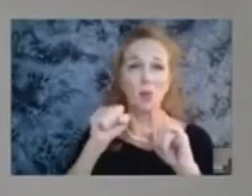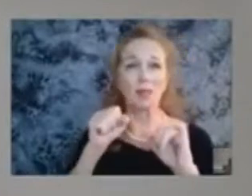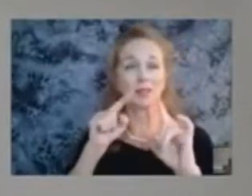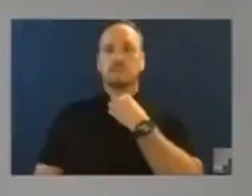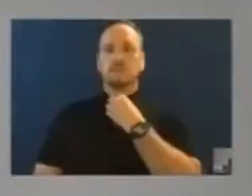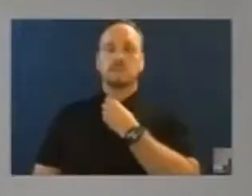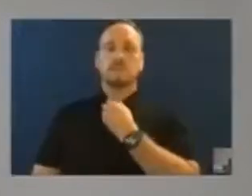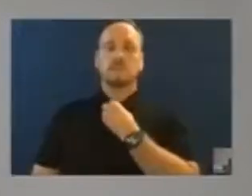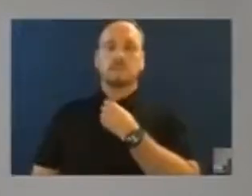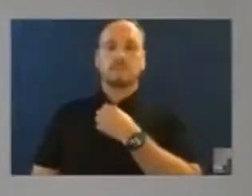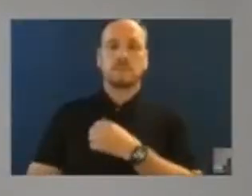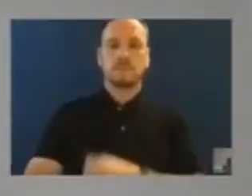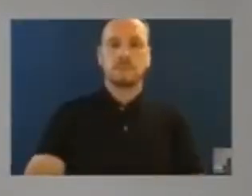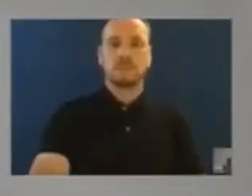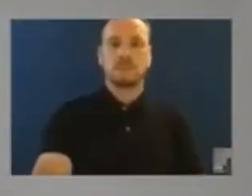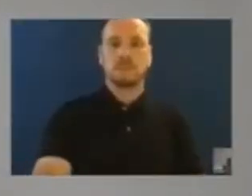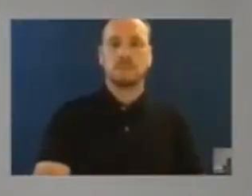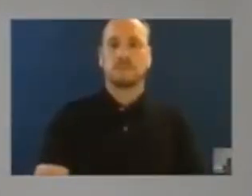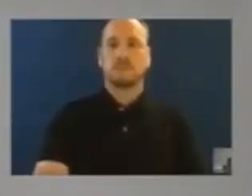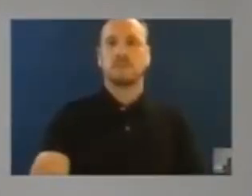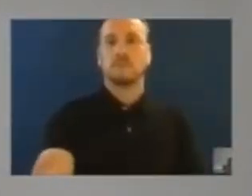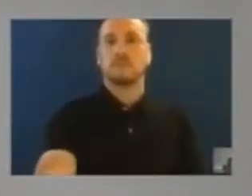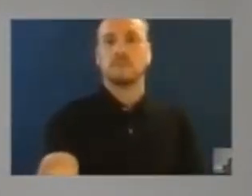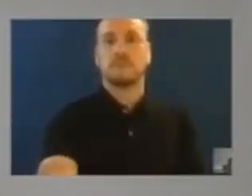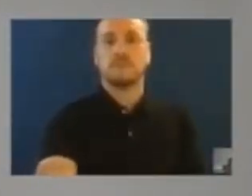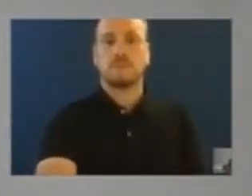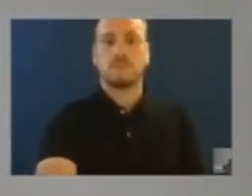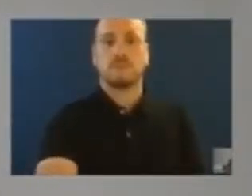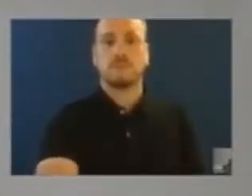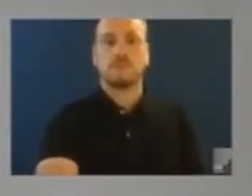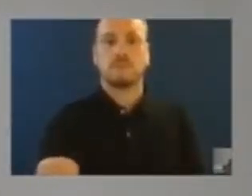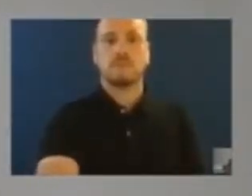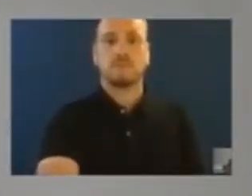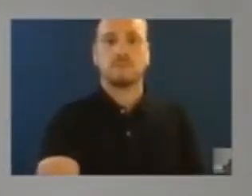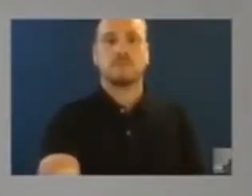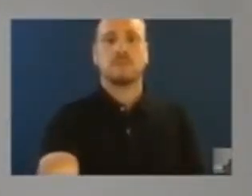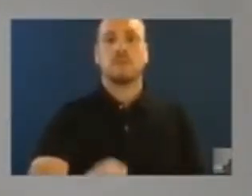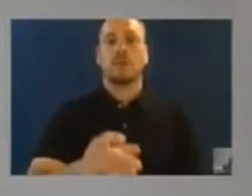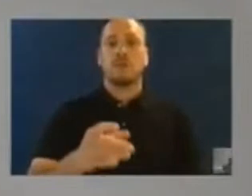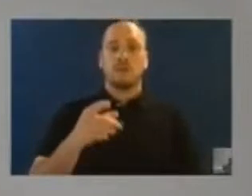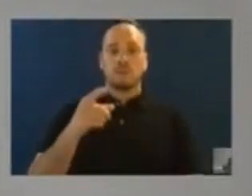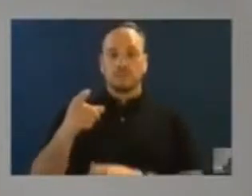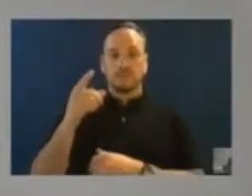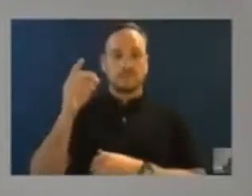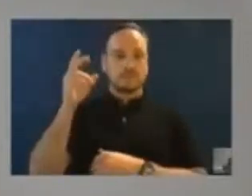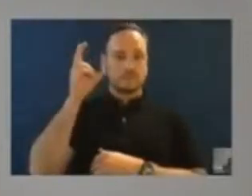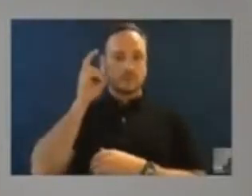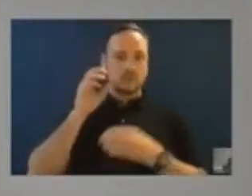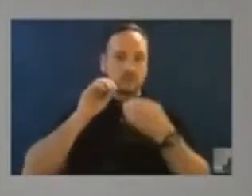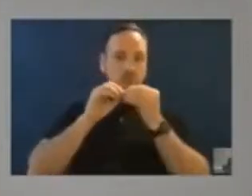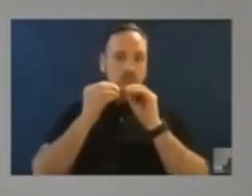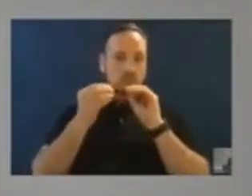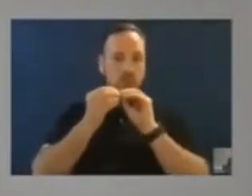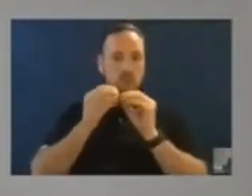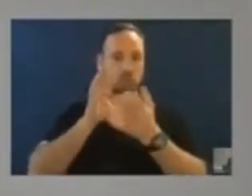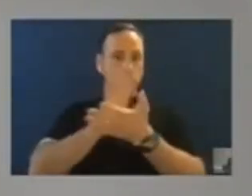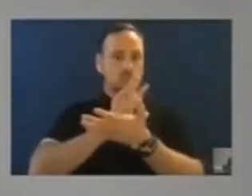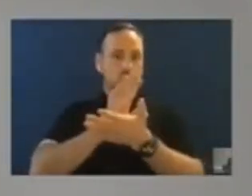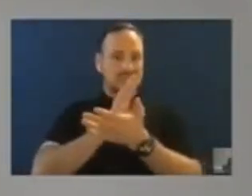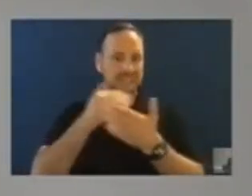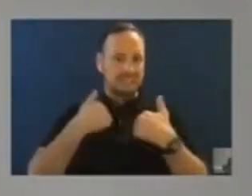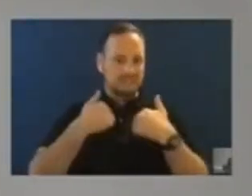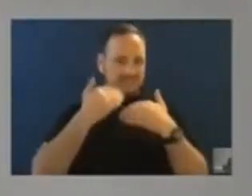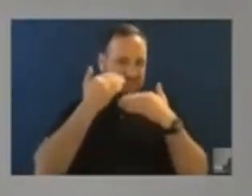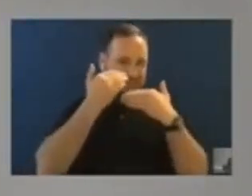hearing the number of the 39 schools that don't have outside air capabilities or have limited outside air capabilities. And in